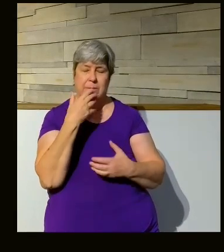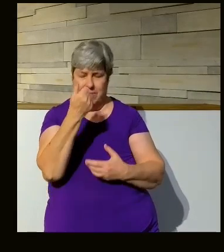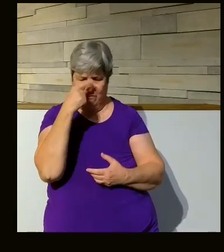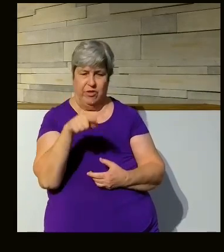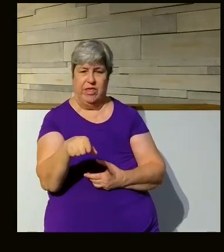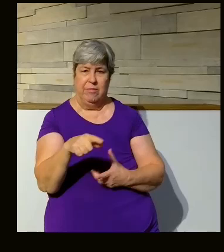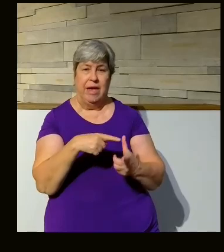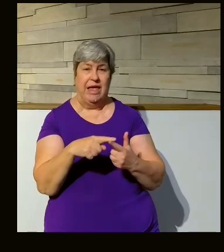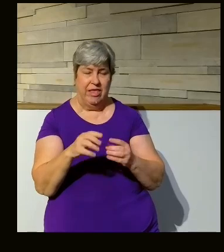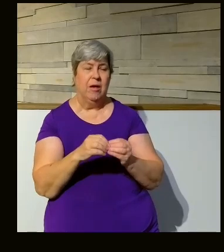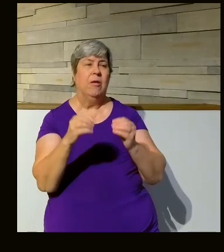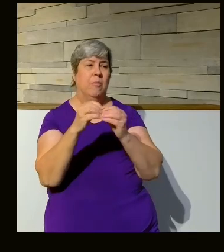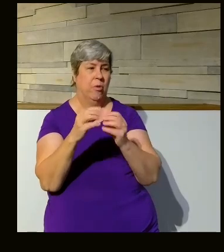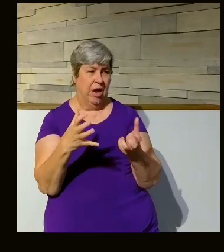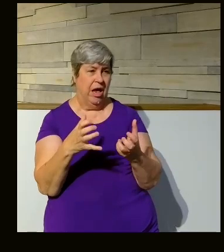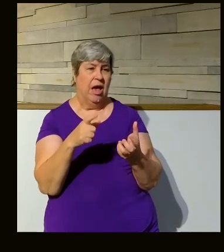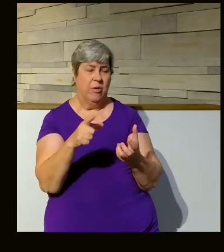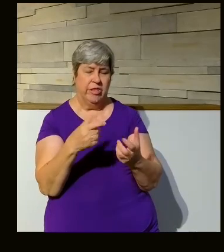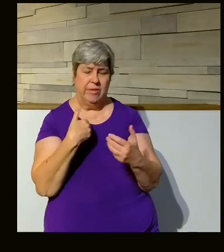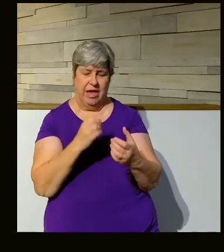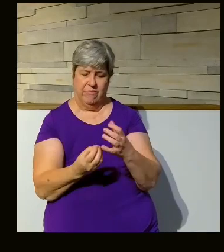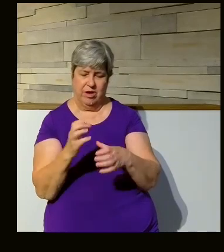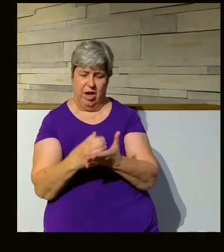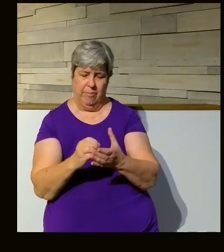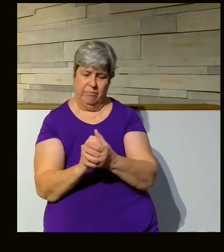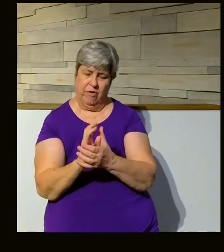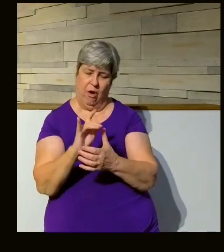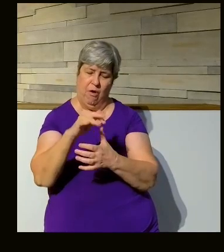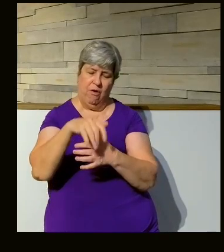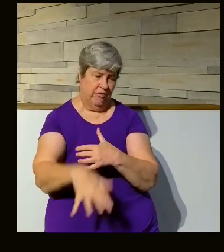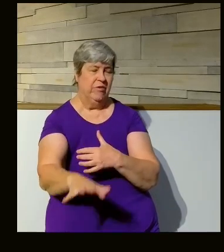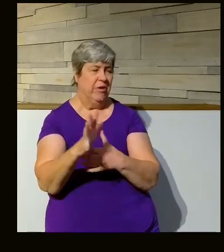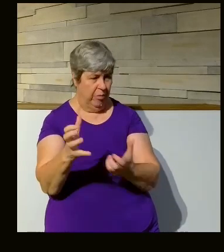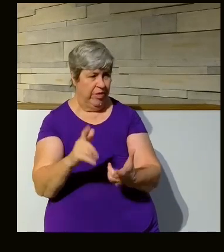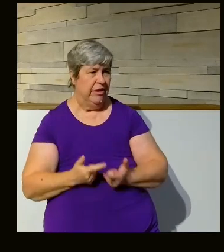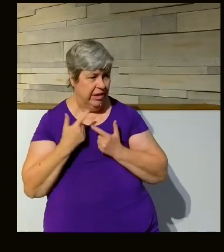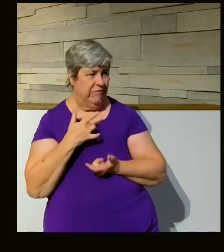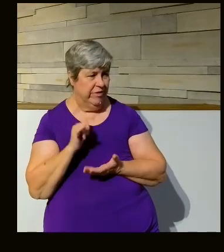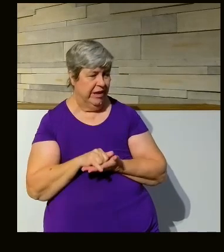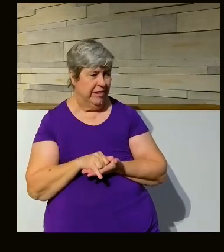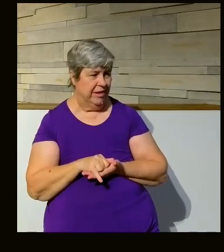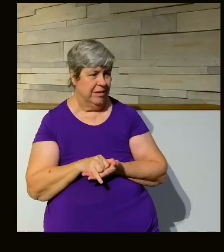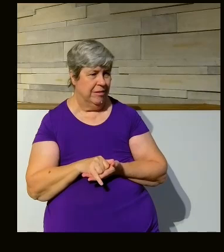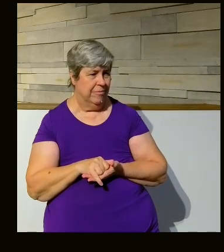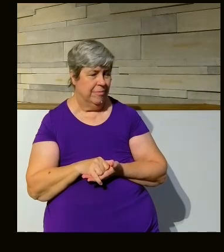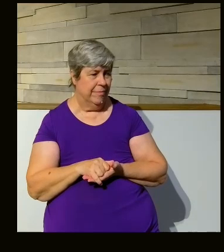for them and then some. I want their cups to overflow. That's what I want in their lives.